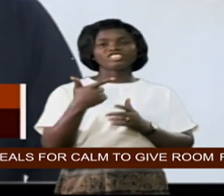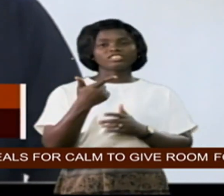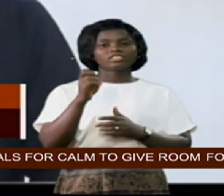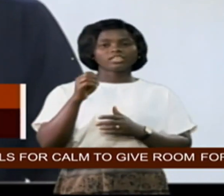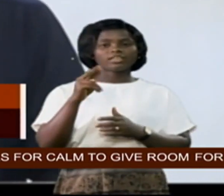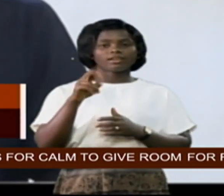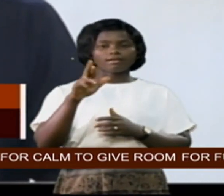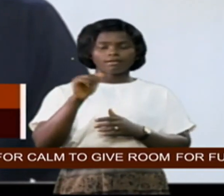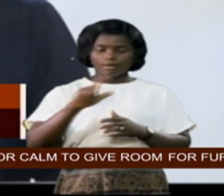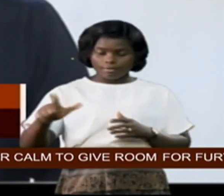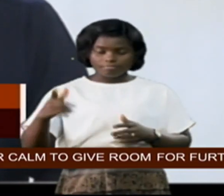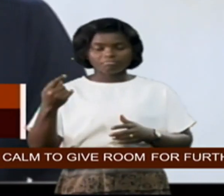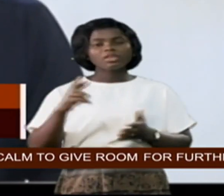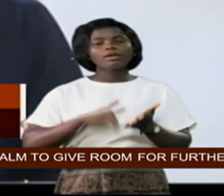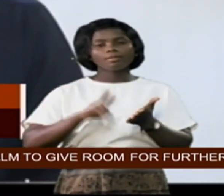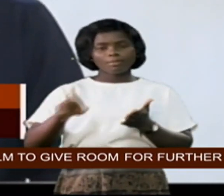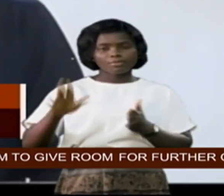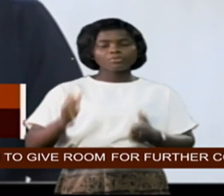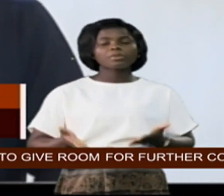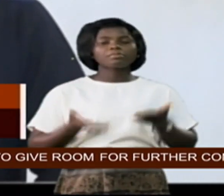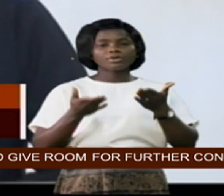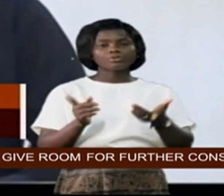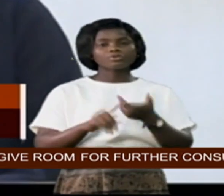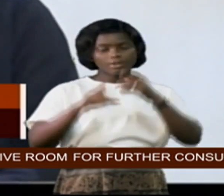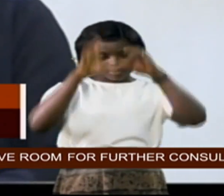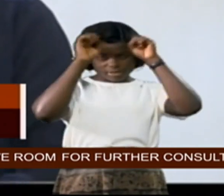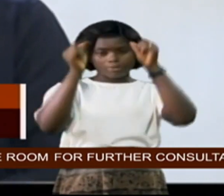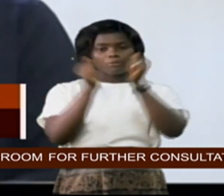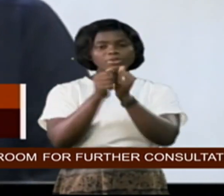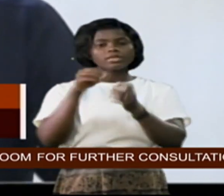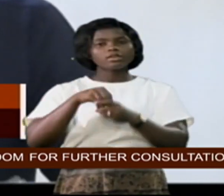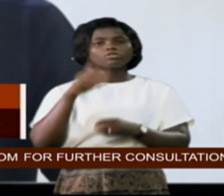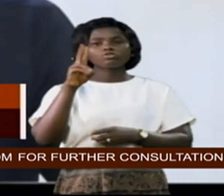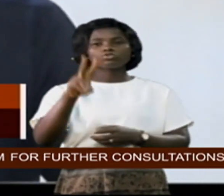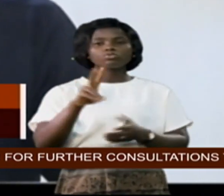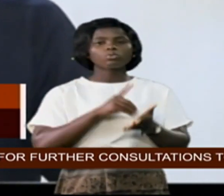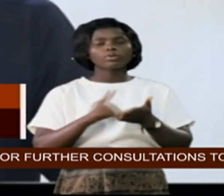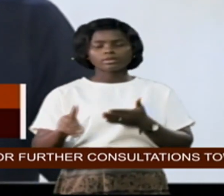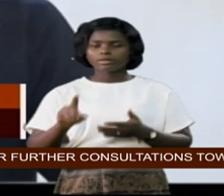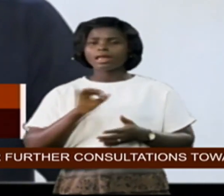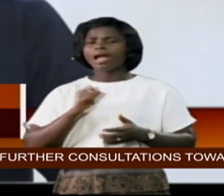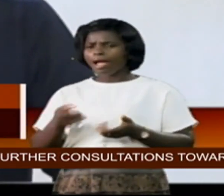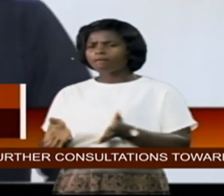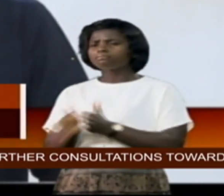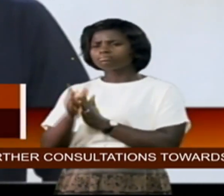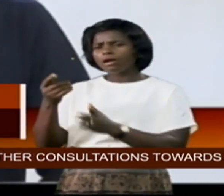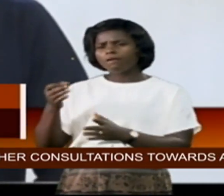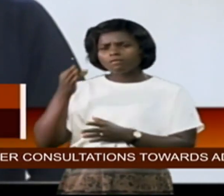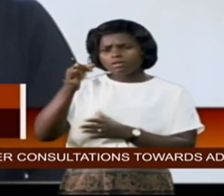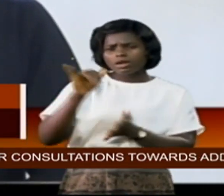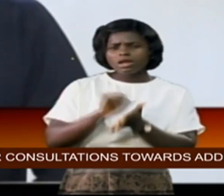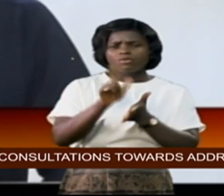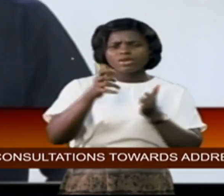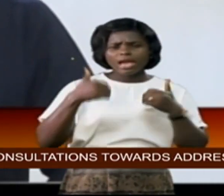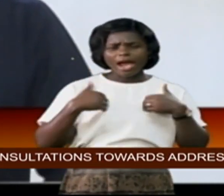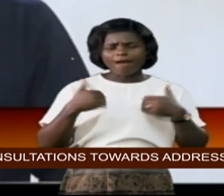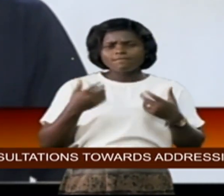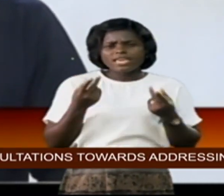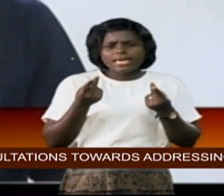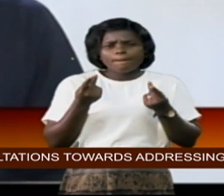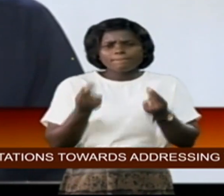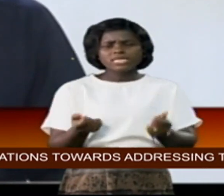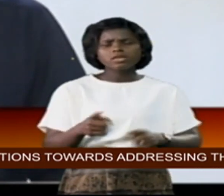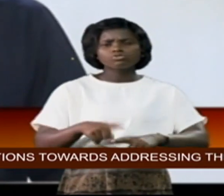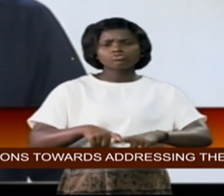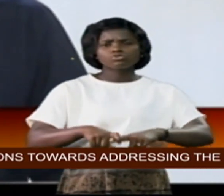report will be presented to the president within 2 weeks. I have directed further that we have an immediate